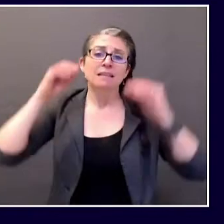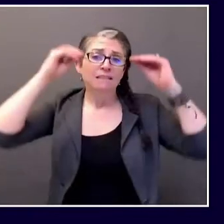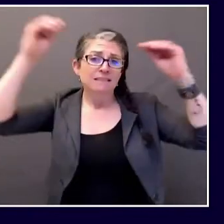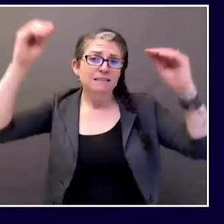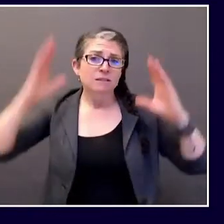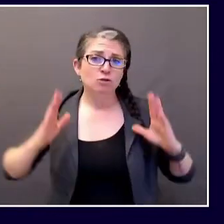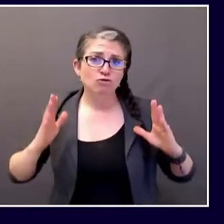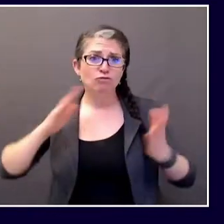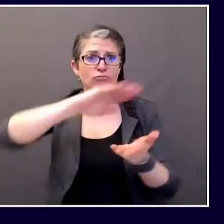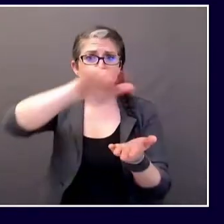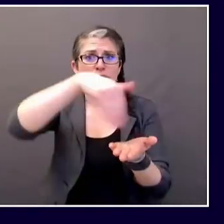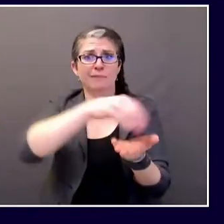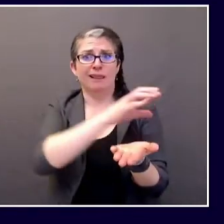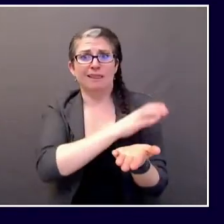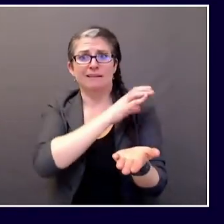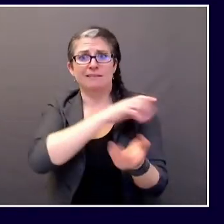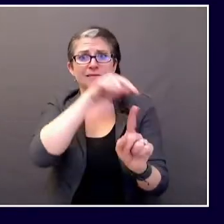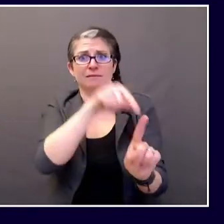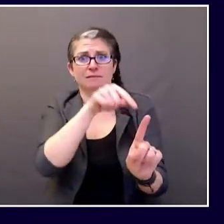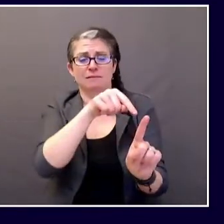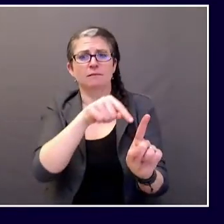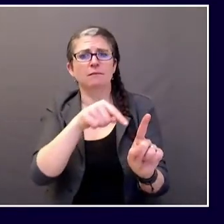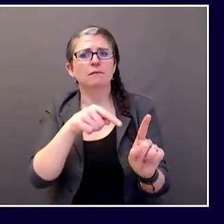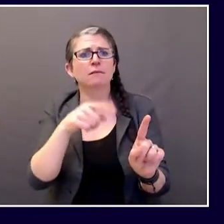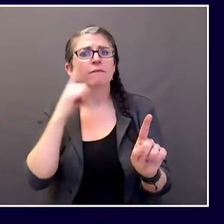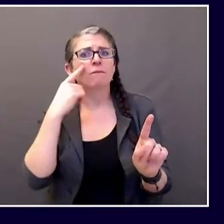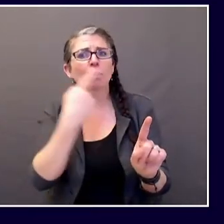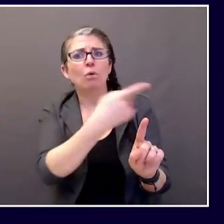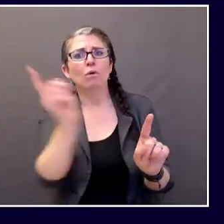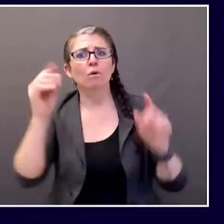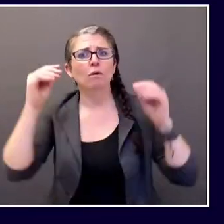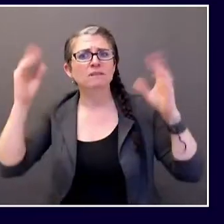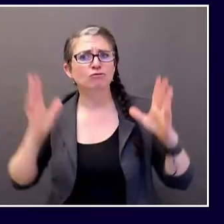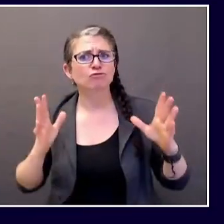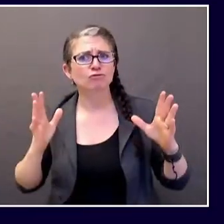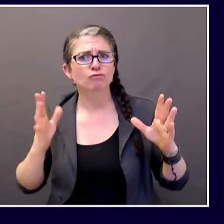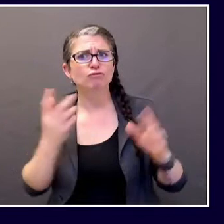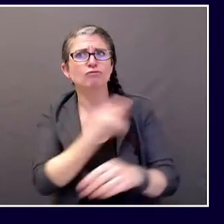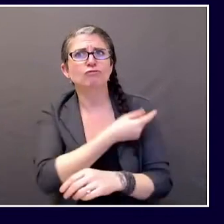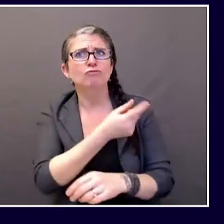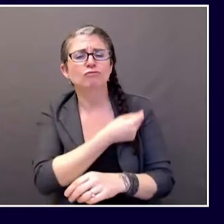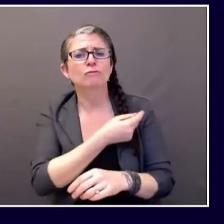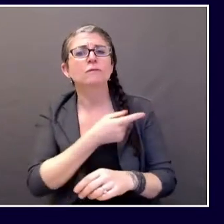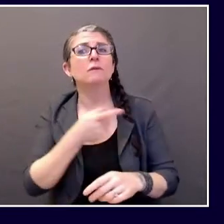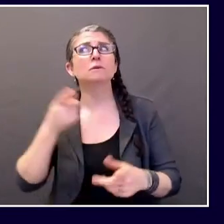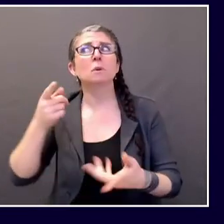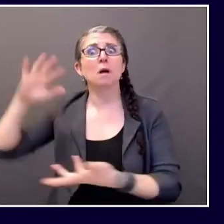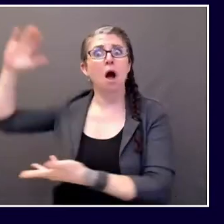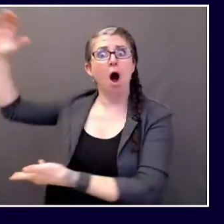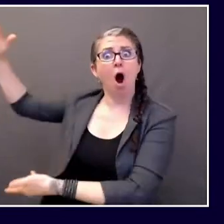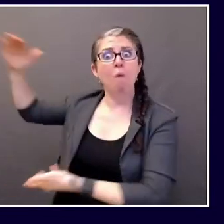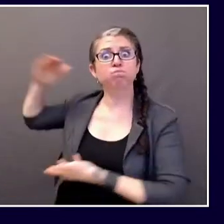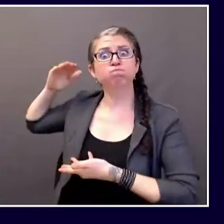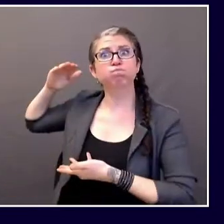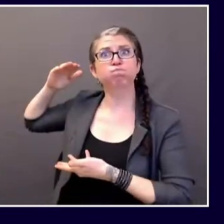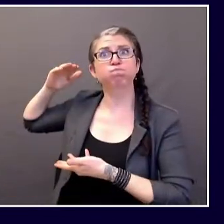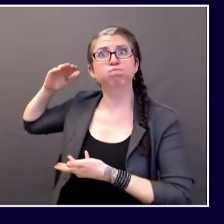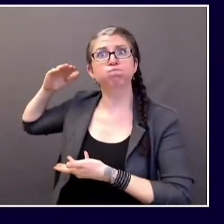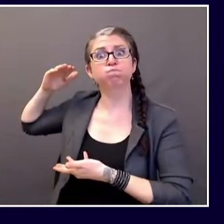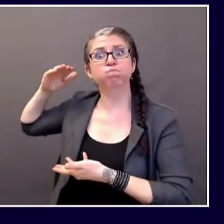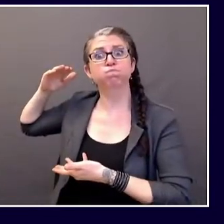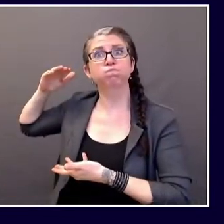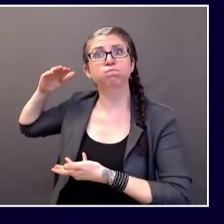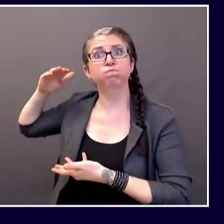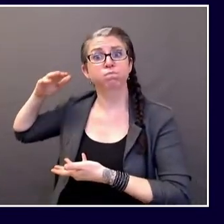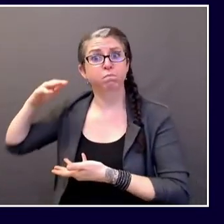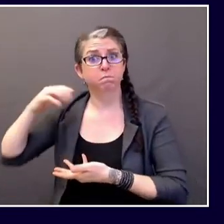if you do get a lot more vaccines in the coming weeks, is there any thought about combining the age groups for them? Because